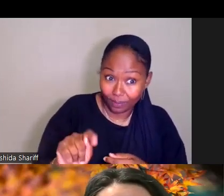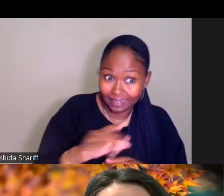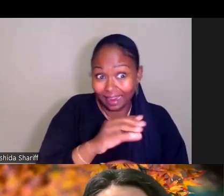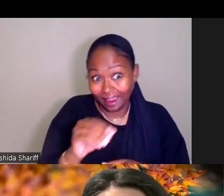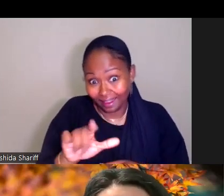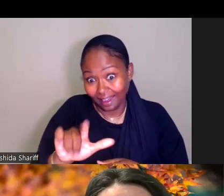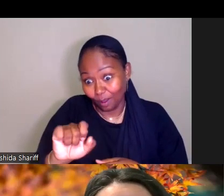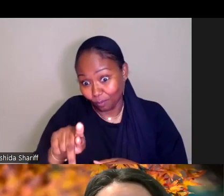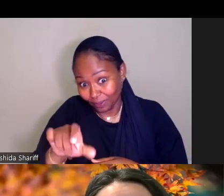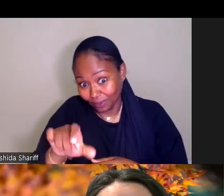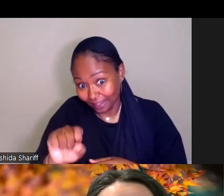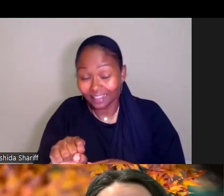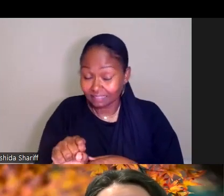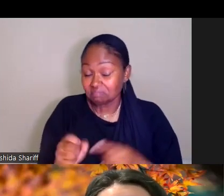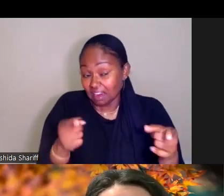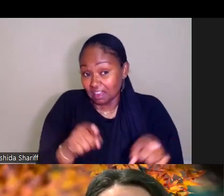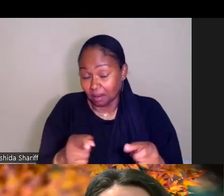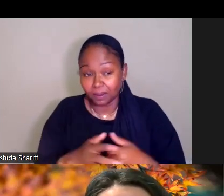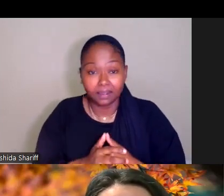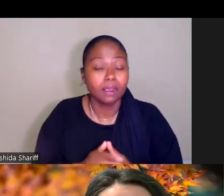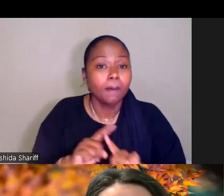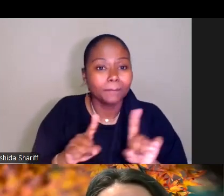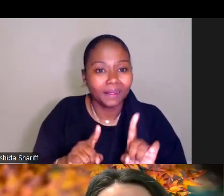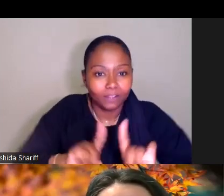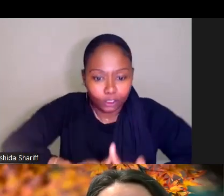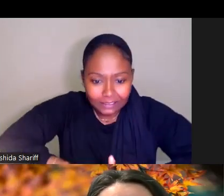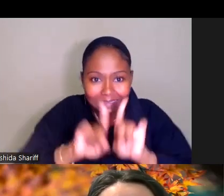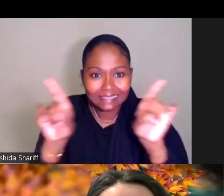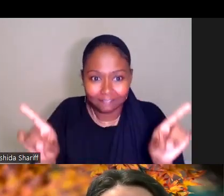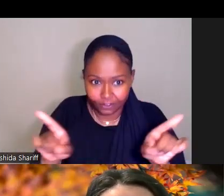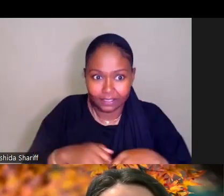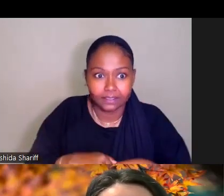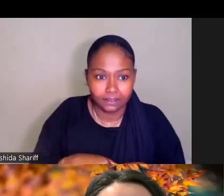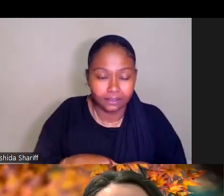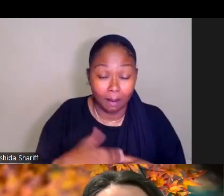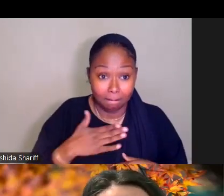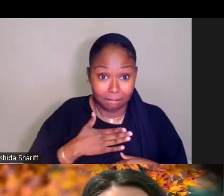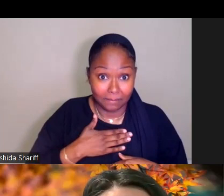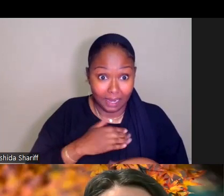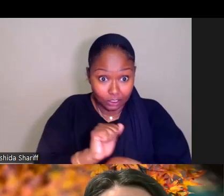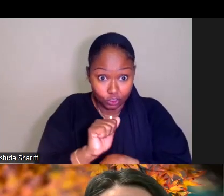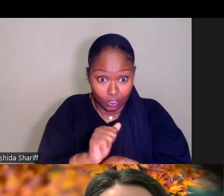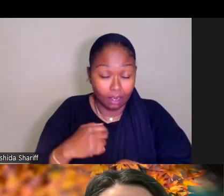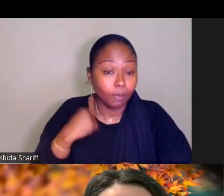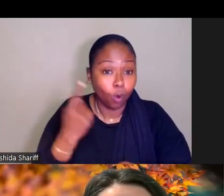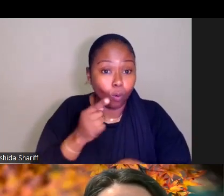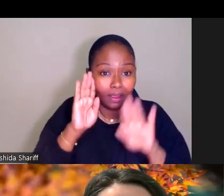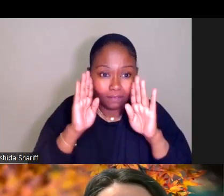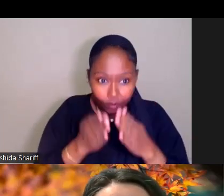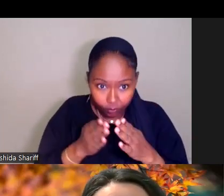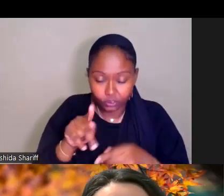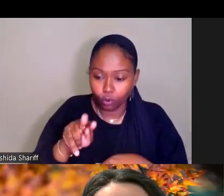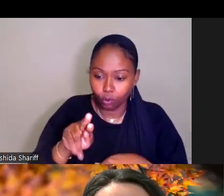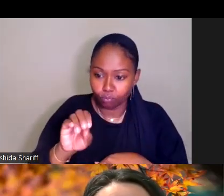LPS conservatorship. It does happen, but these are two distinct things. And my position only focuses on probate conservatorship.